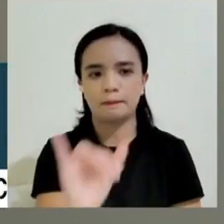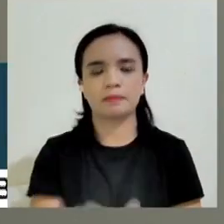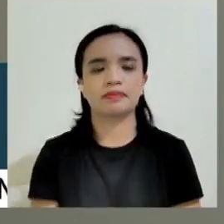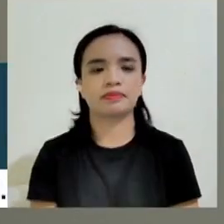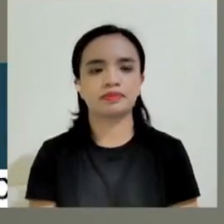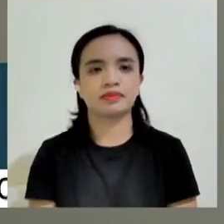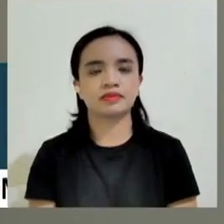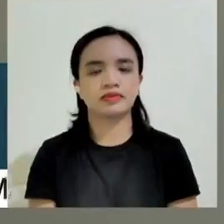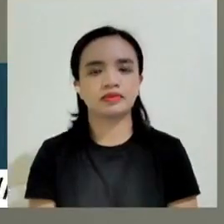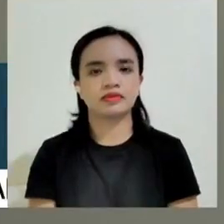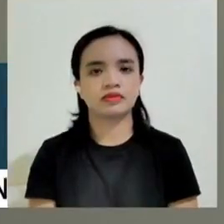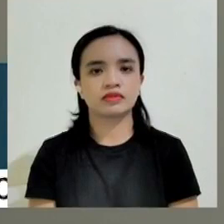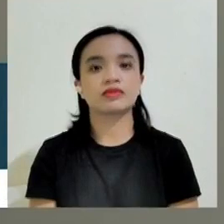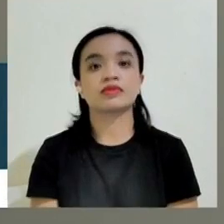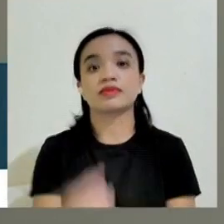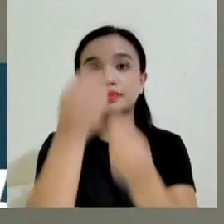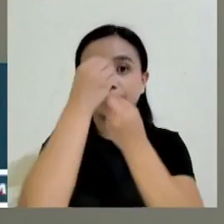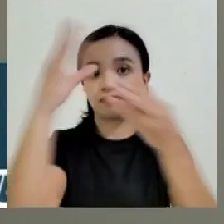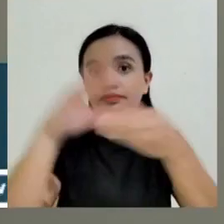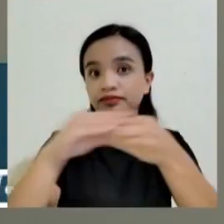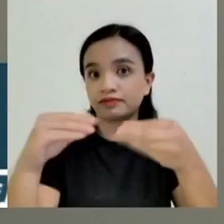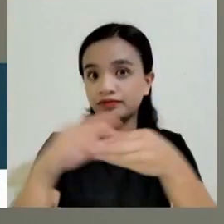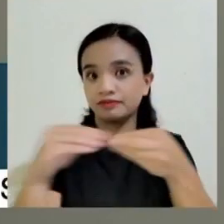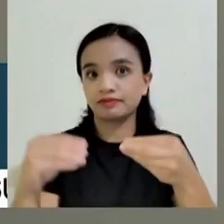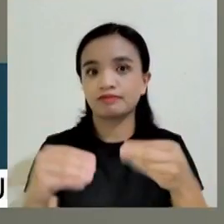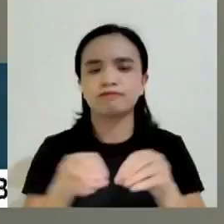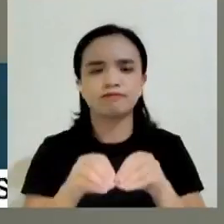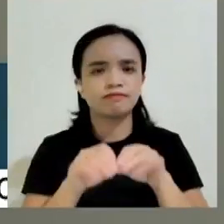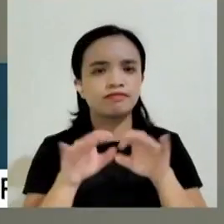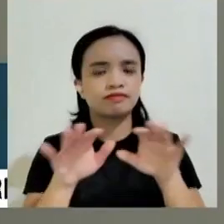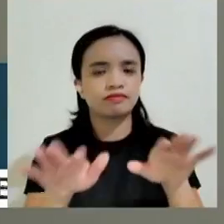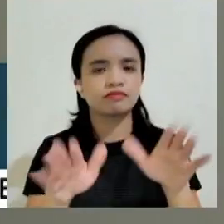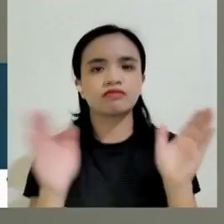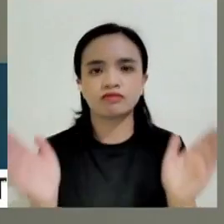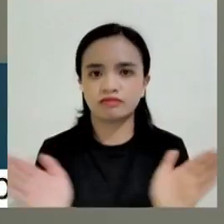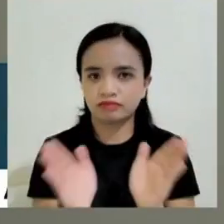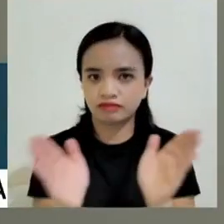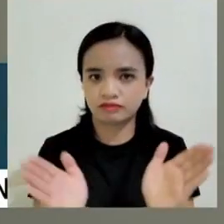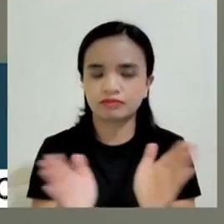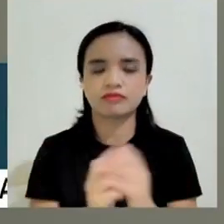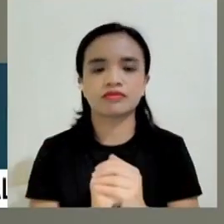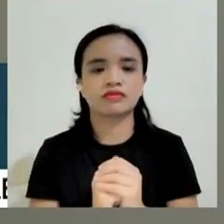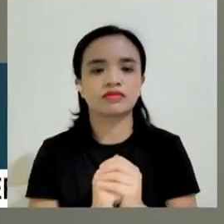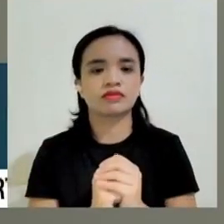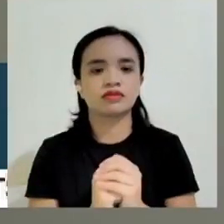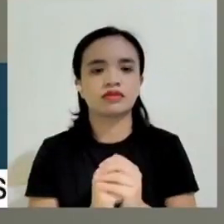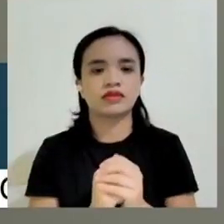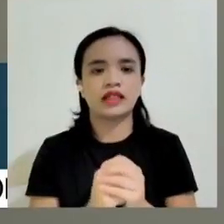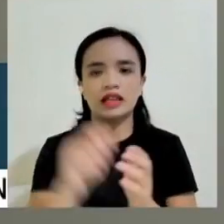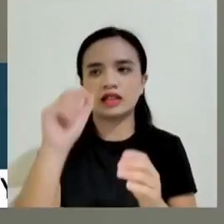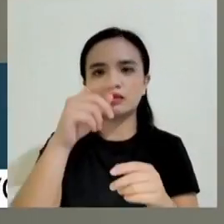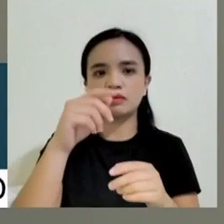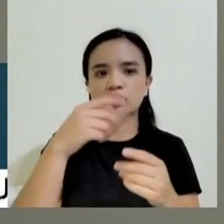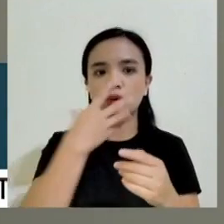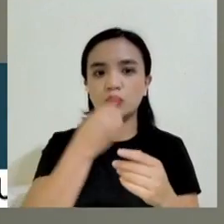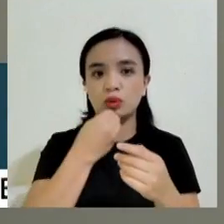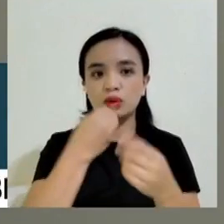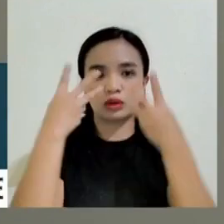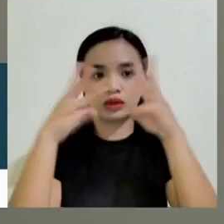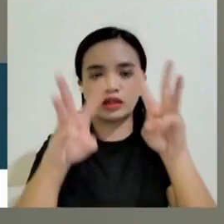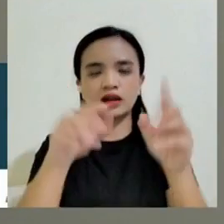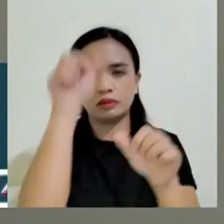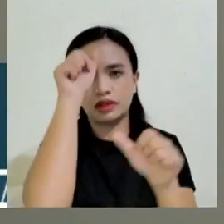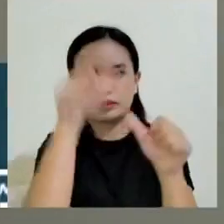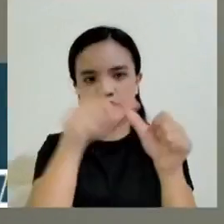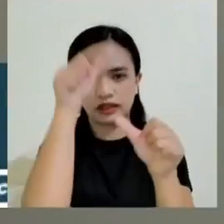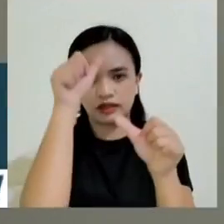a narrative that resonates, that motivates, and that sticks in the minds of our viewers long after the broadcast